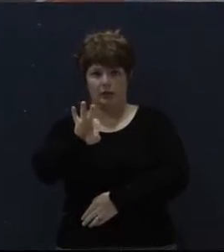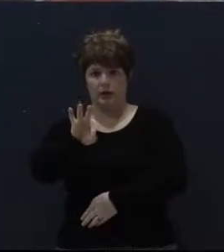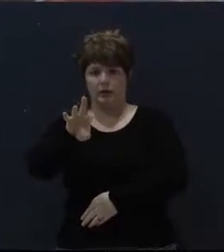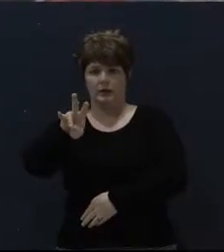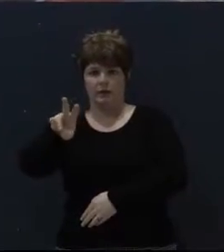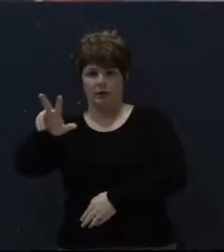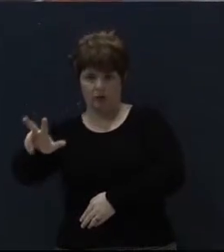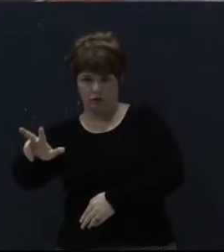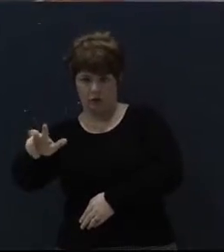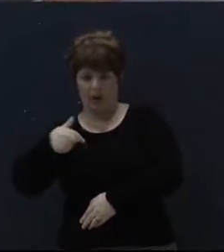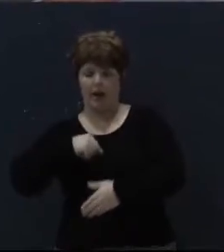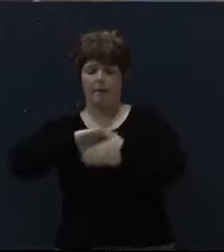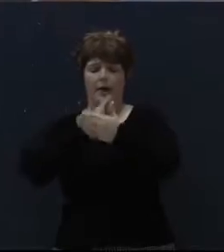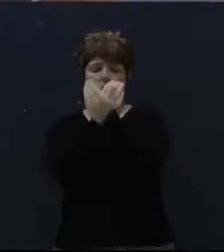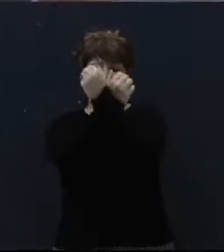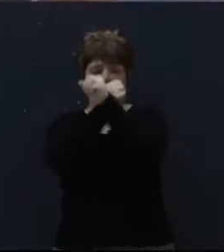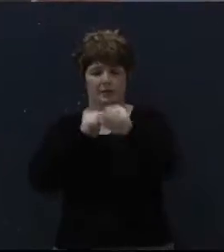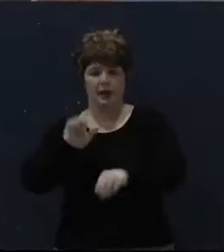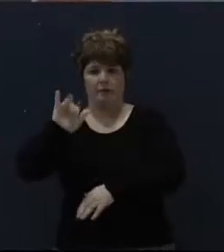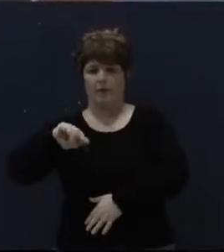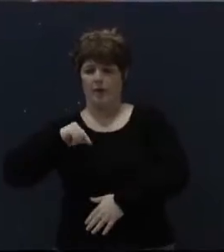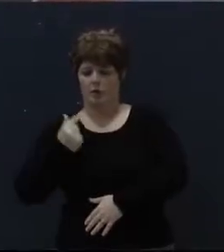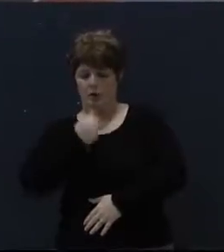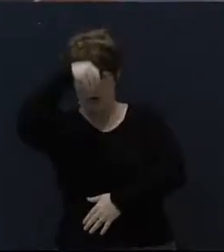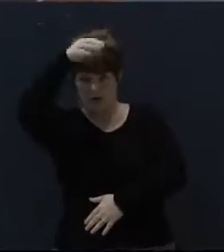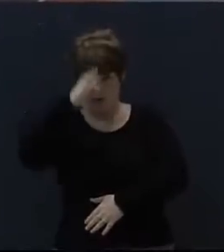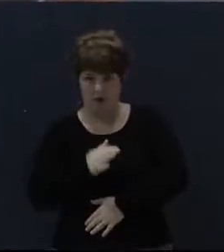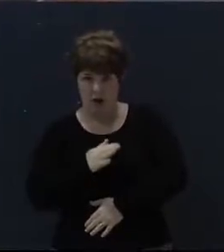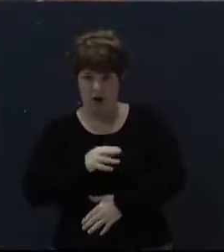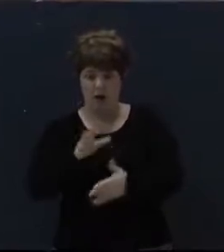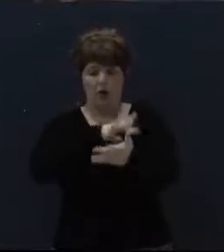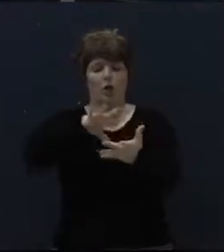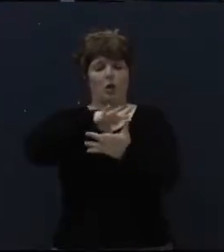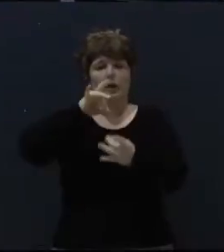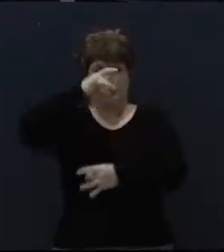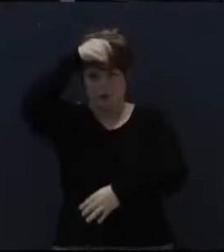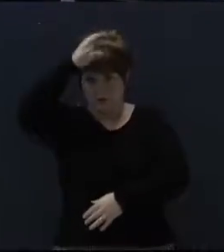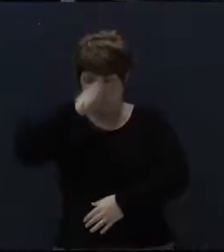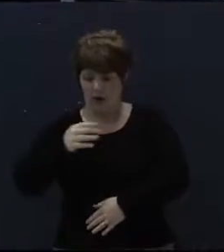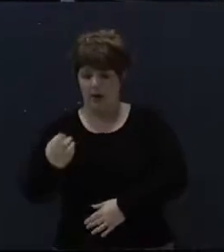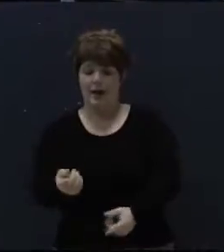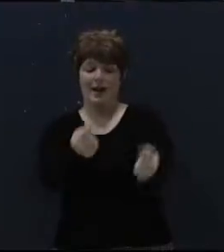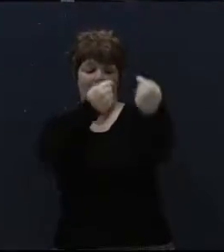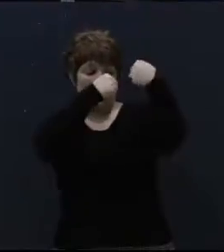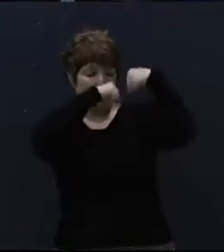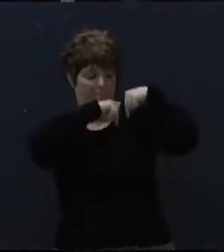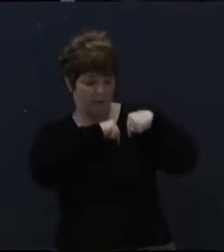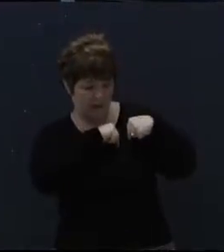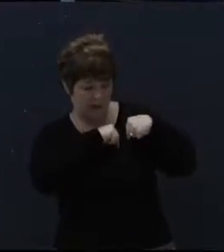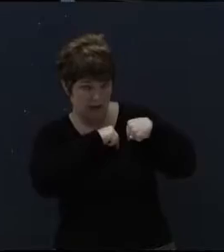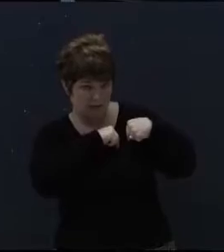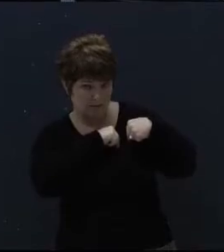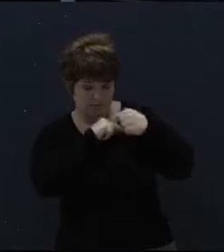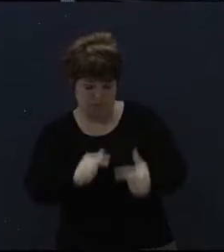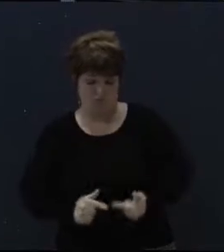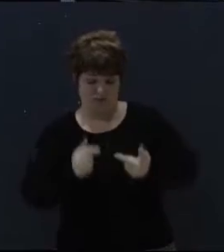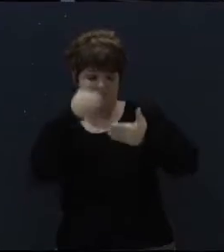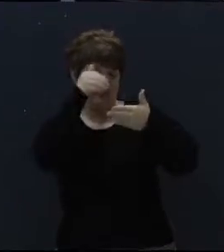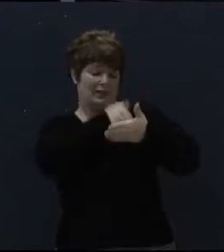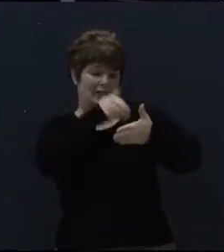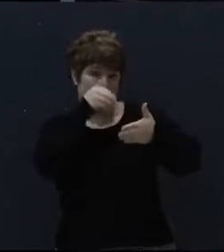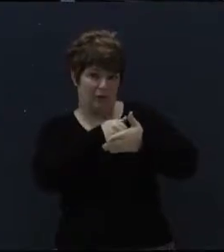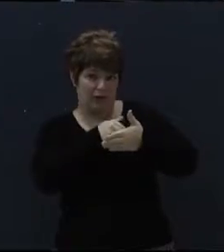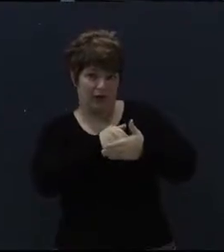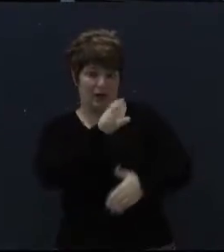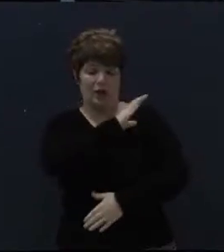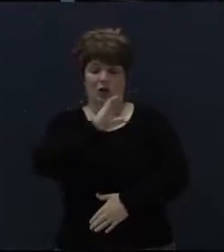1973, I got saved by the grace of God, and the Holy Ghost of God came in and dwelled in me. He's Christ in